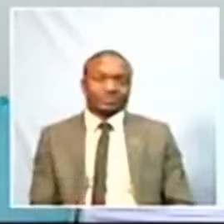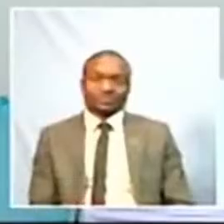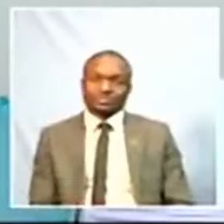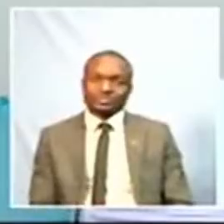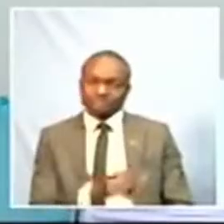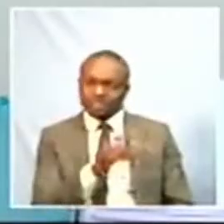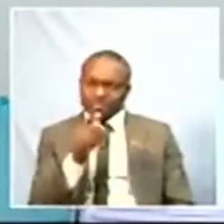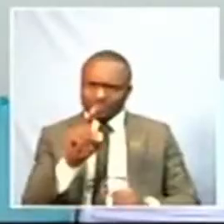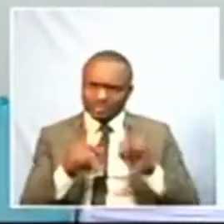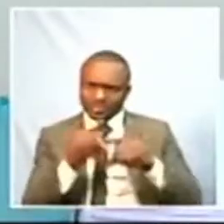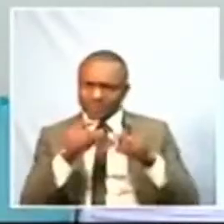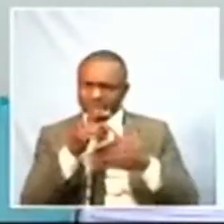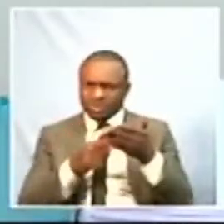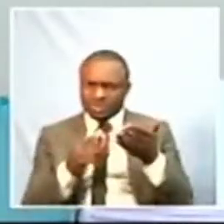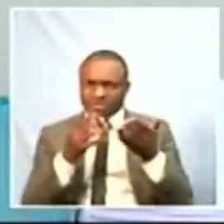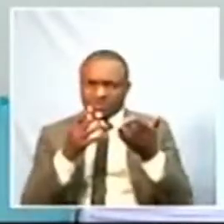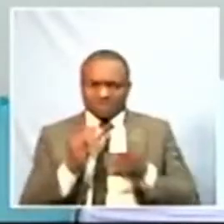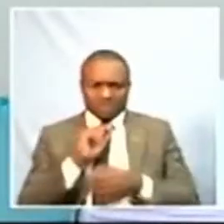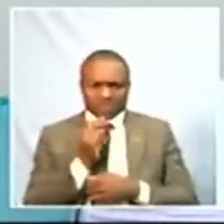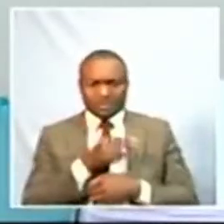What do you want us to say?